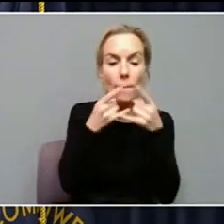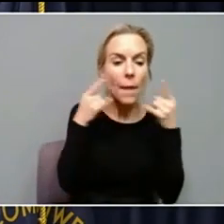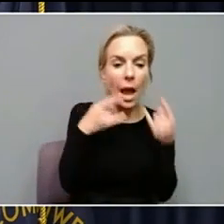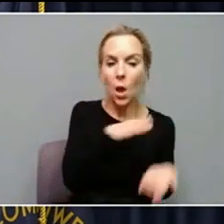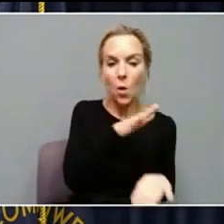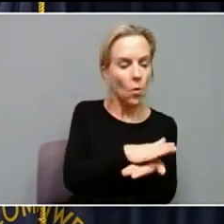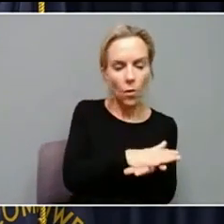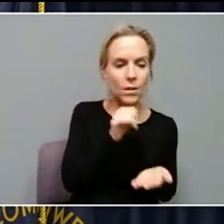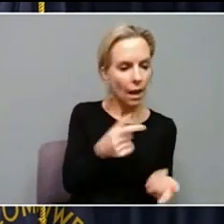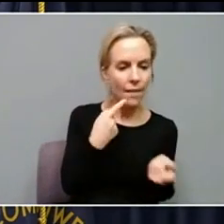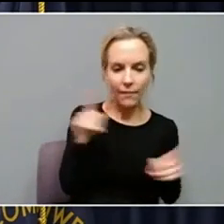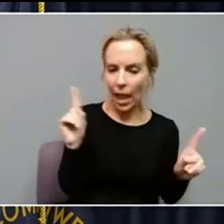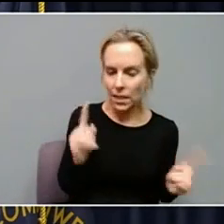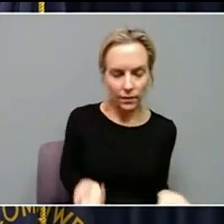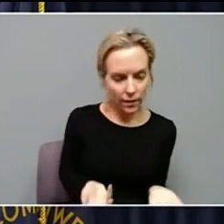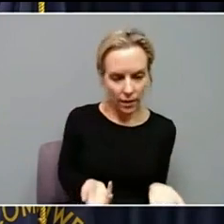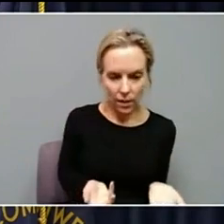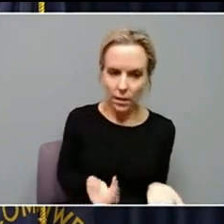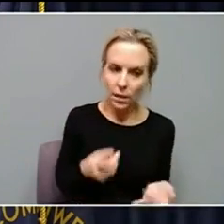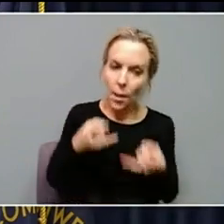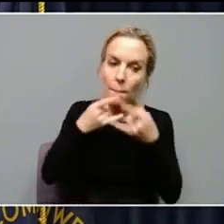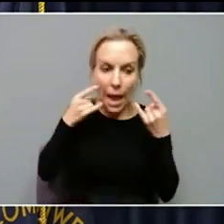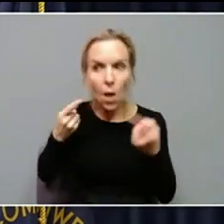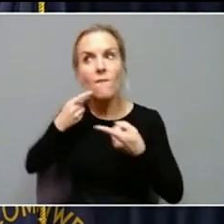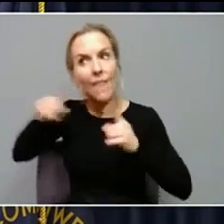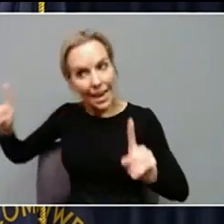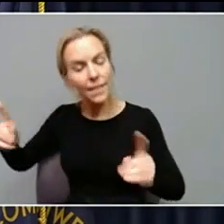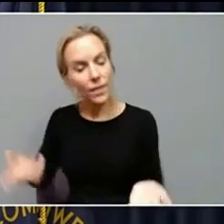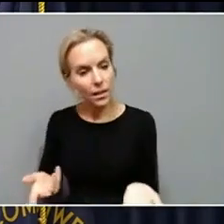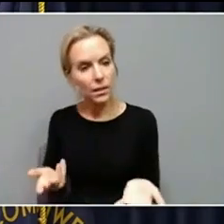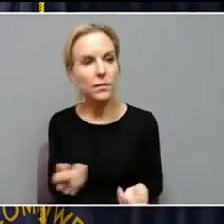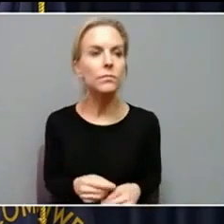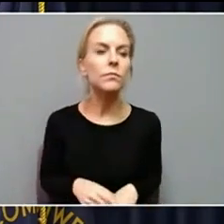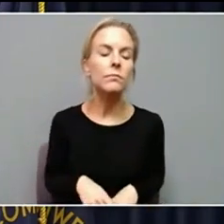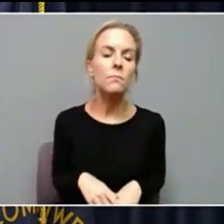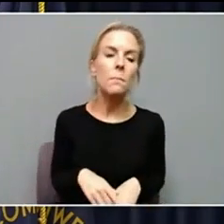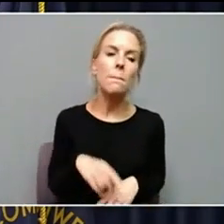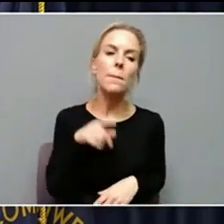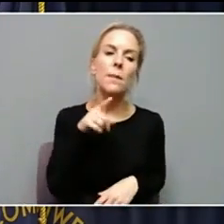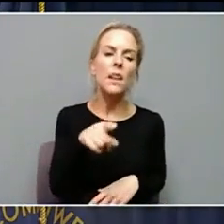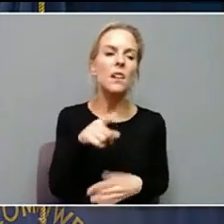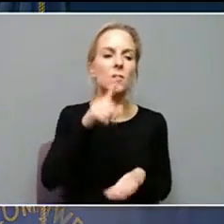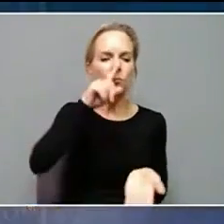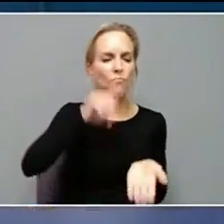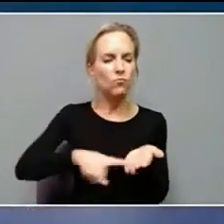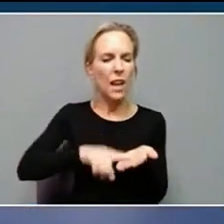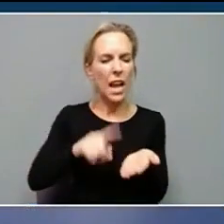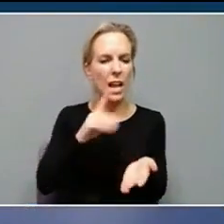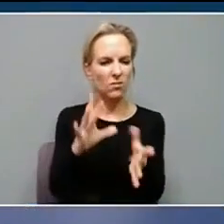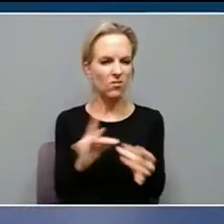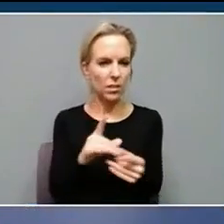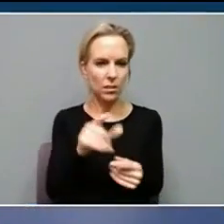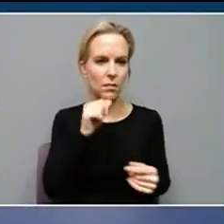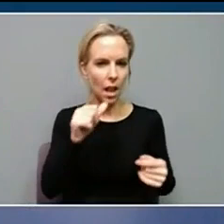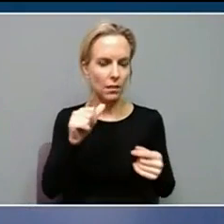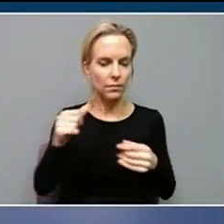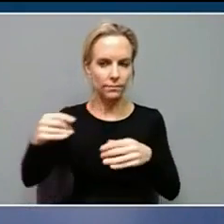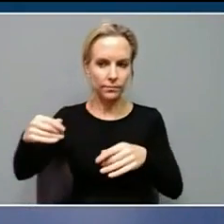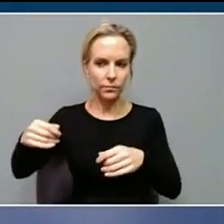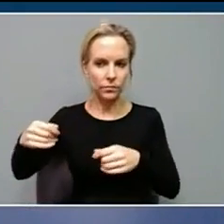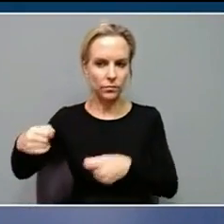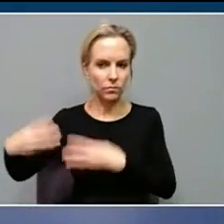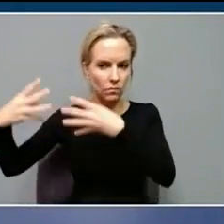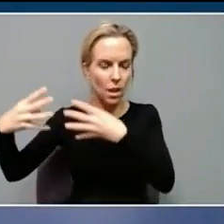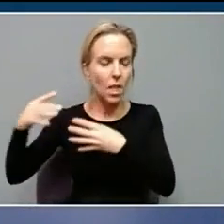not. There's already research on it. I talked about this a little bit last time, and we didn't have this up. This is school-level